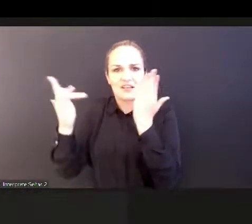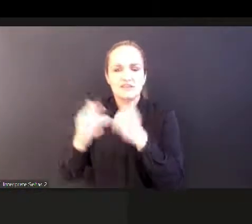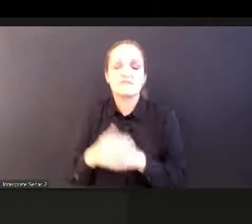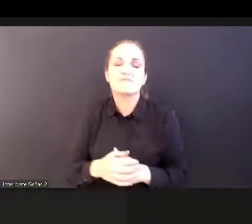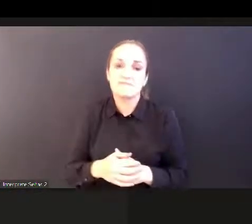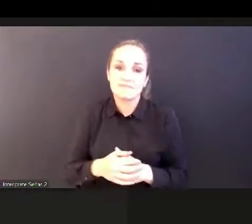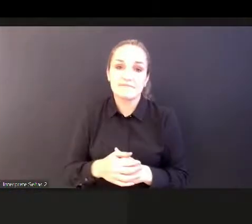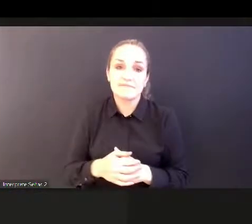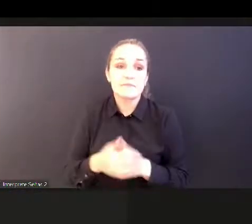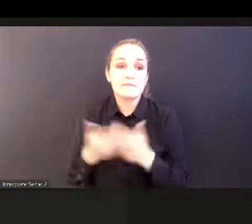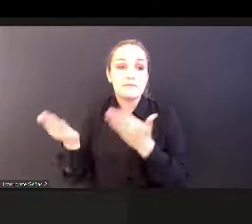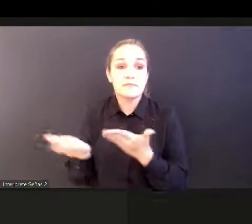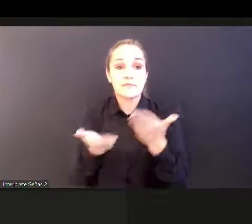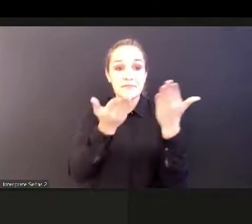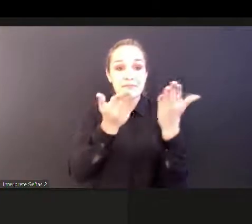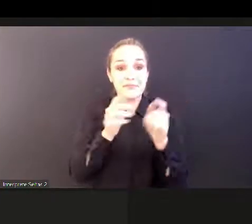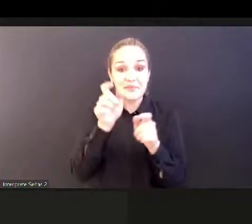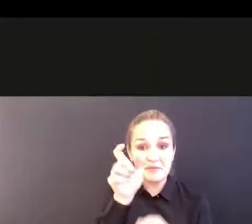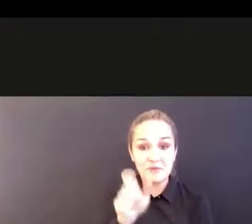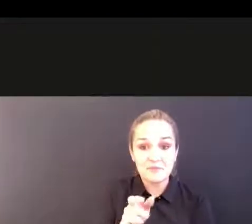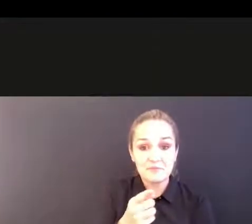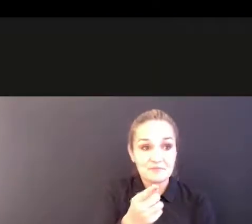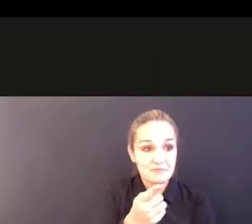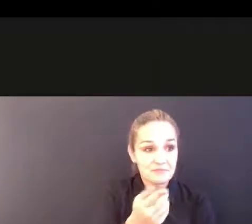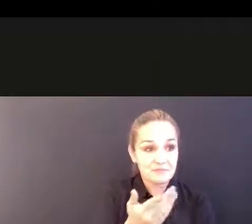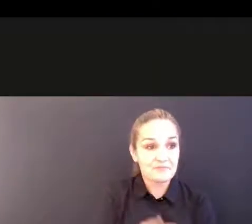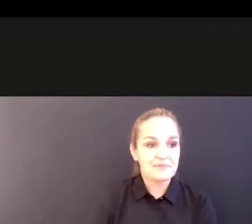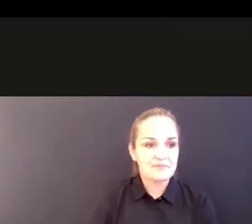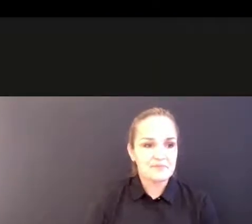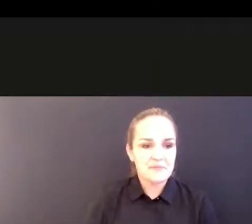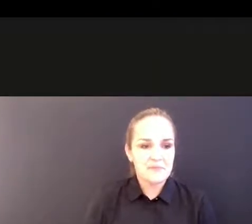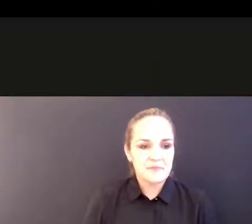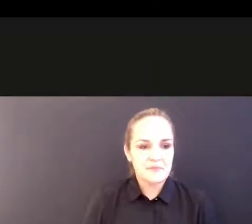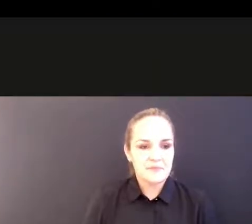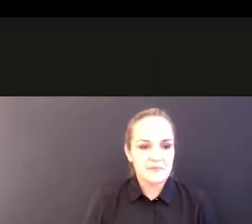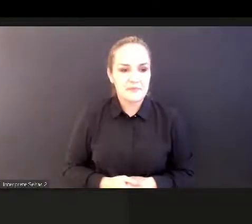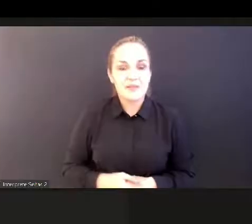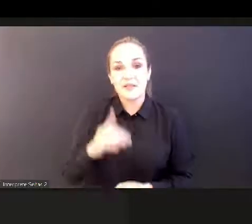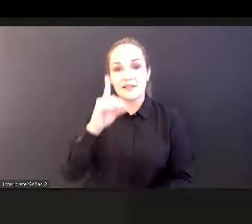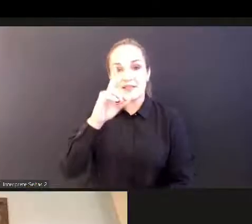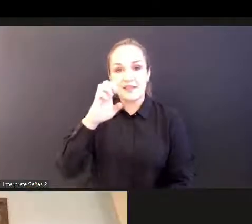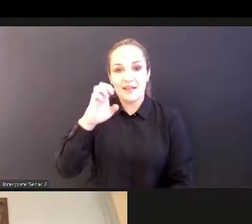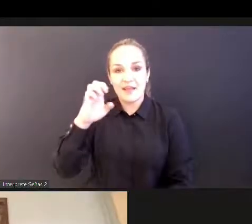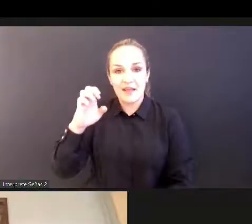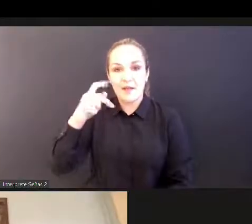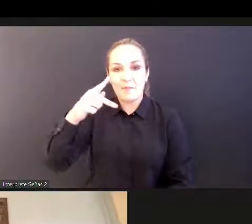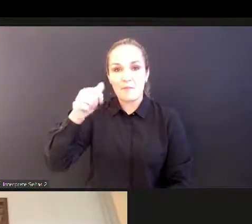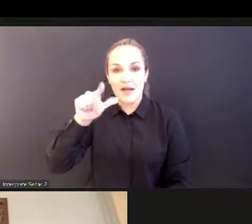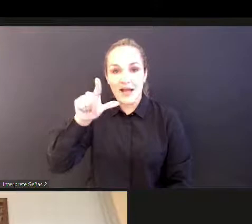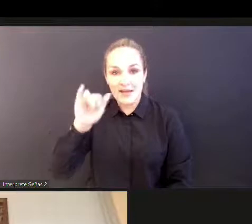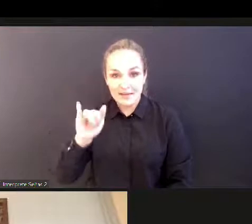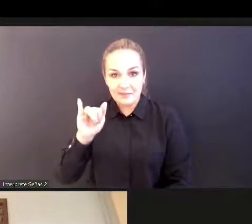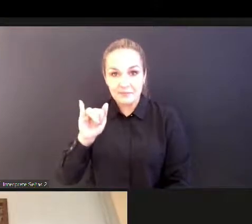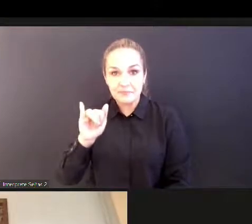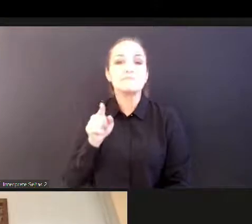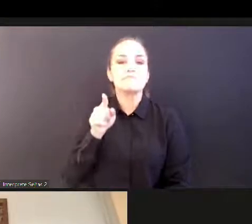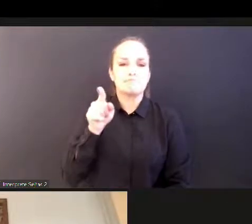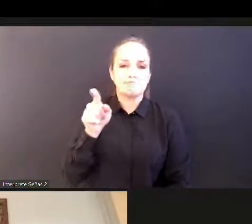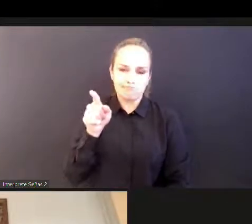advised several countries about exporting services. Could you share some of your observations on developing countries